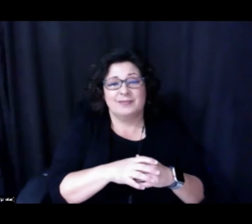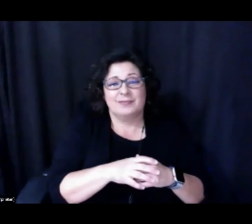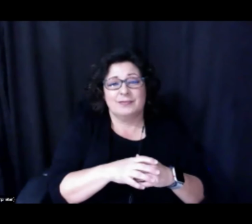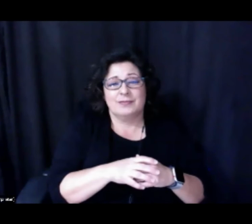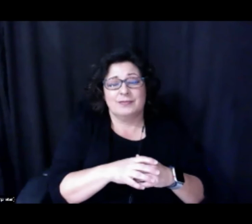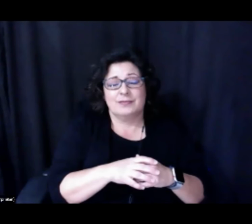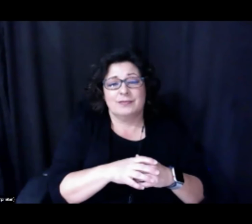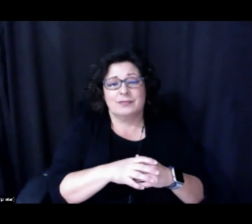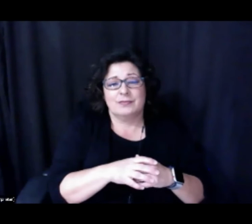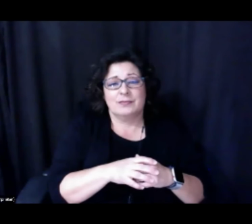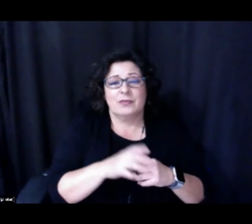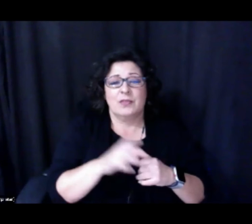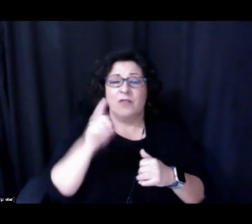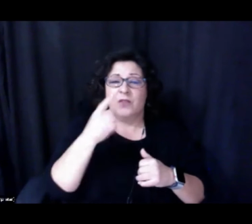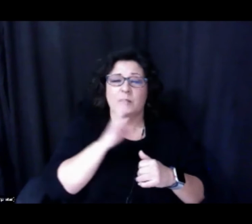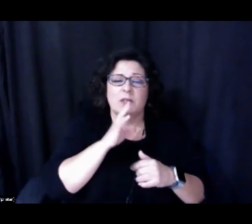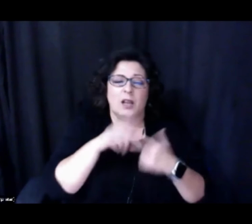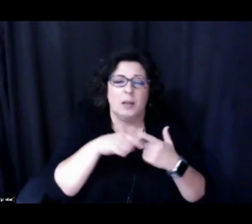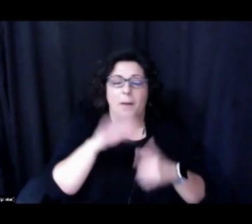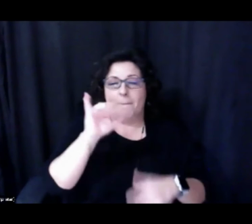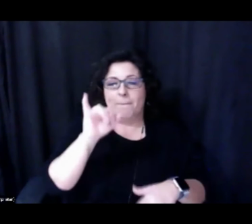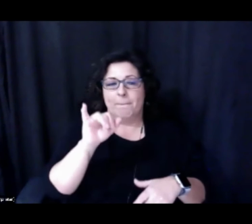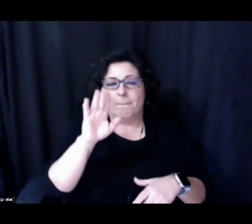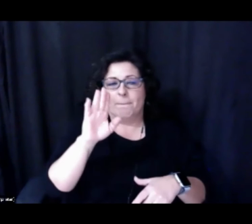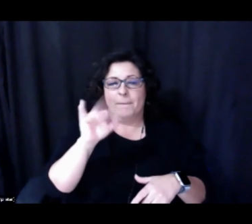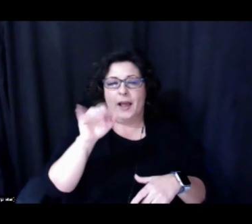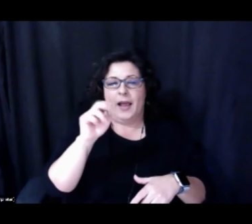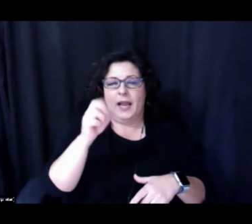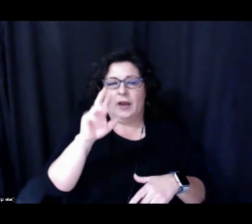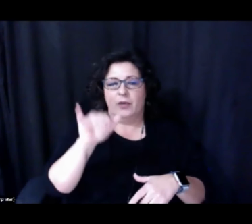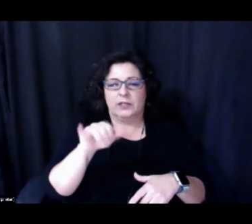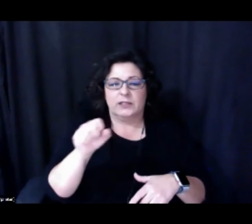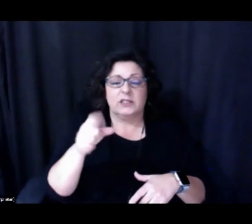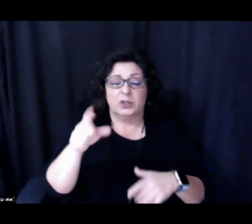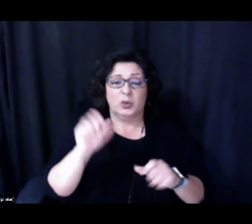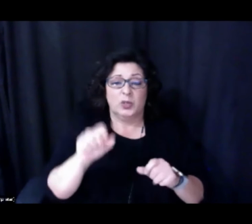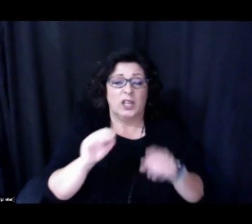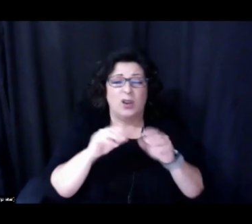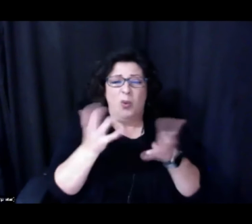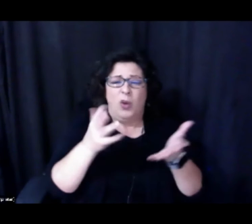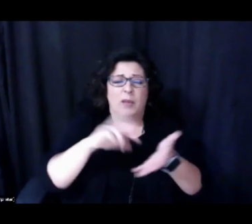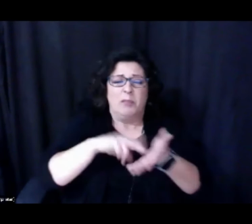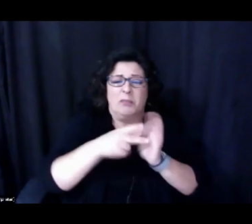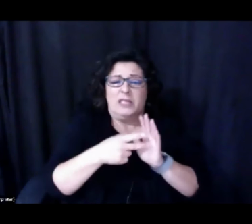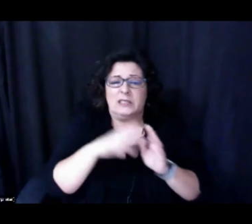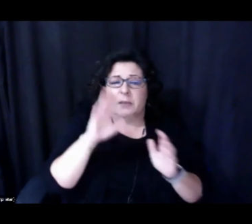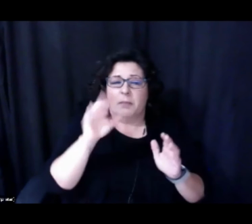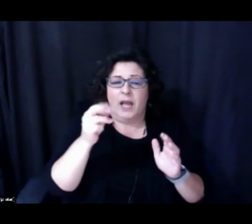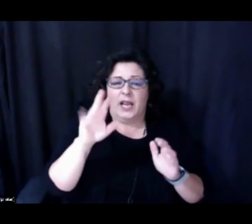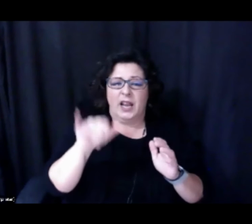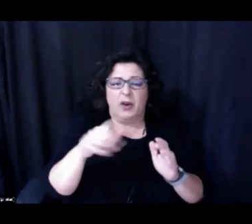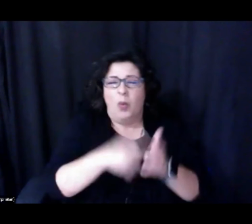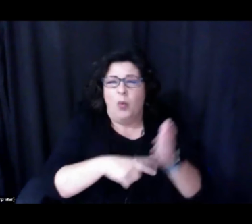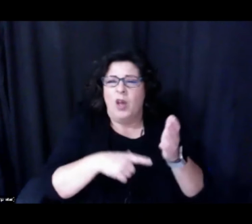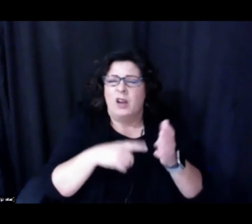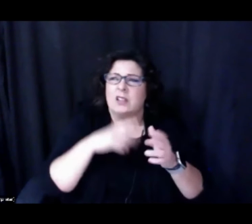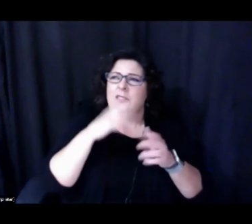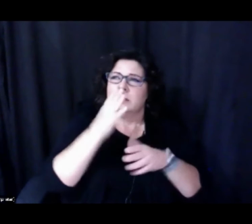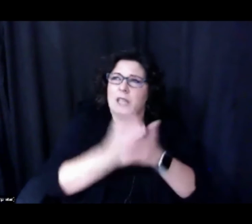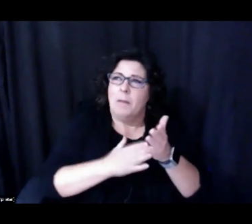So first, I want to talk about binaries. So you can answer in the chat, what is a binary and what are some examples of